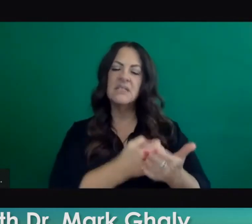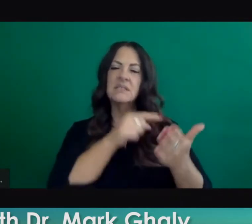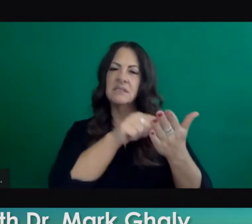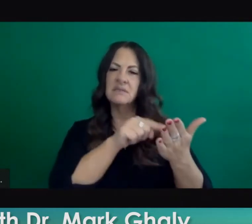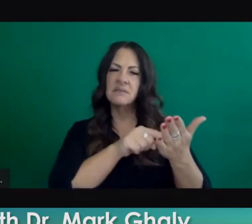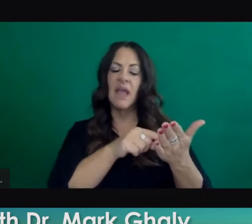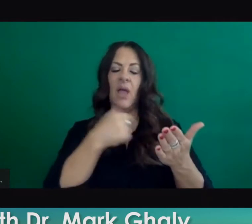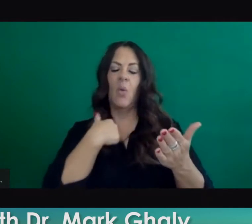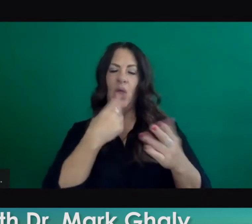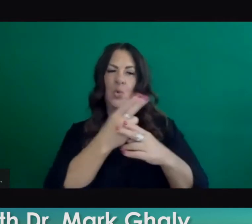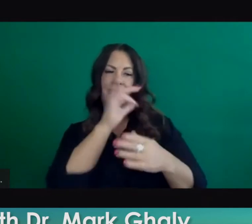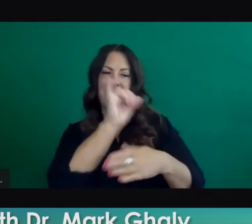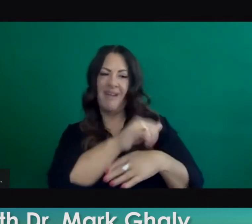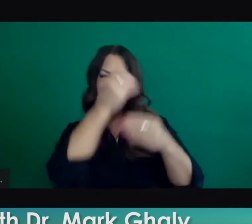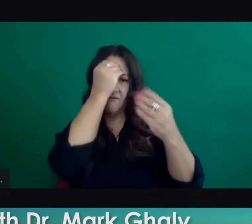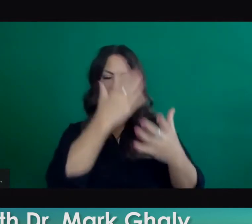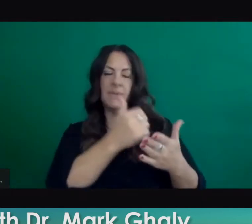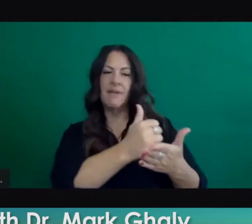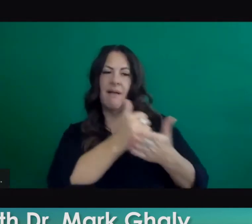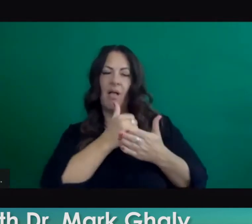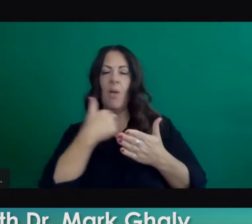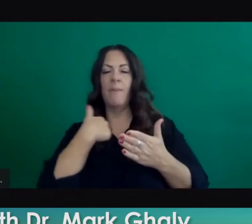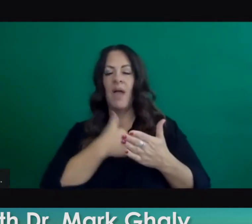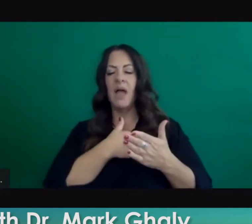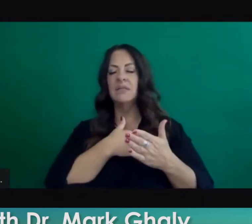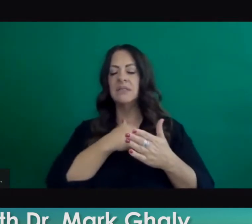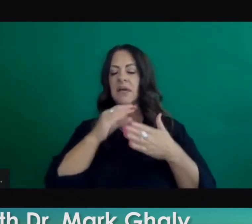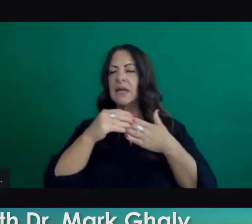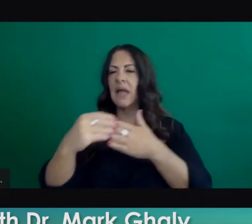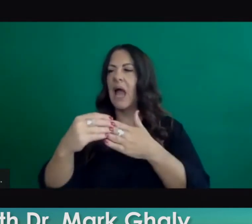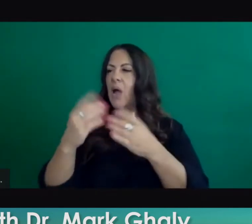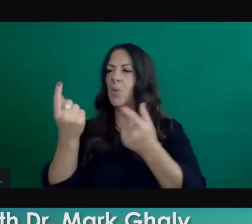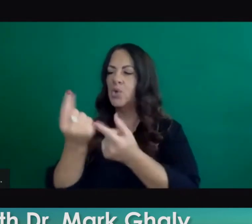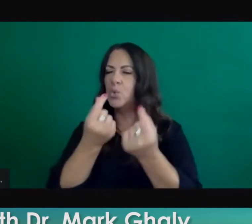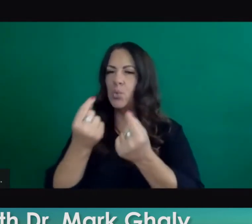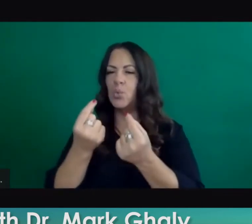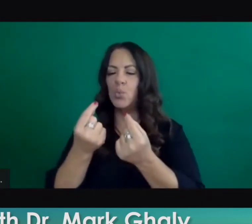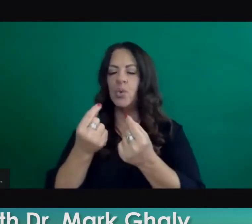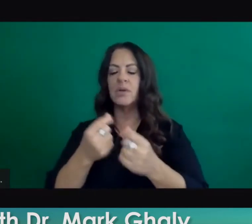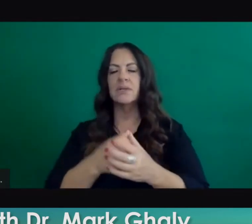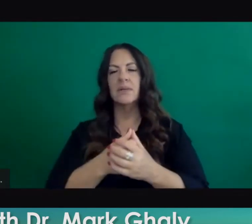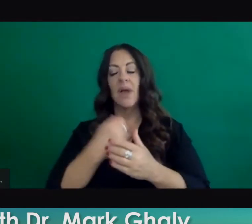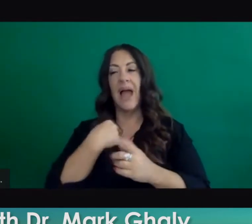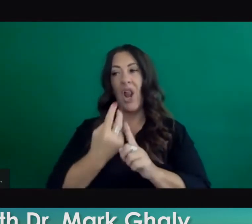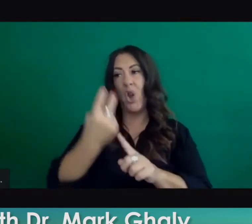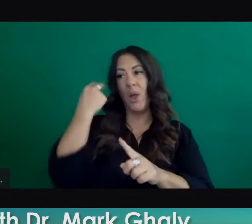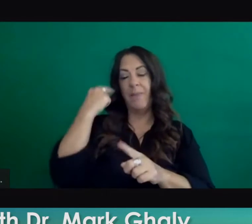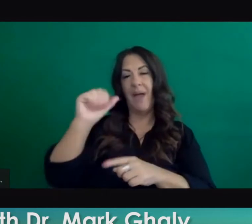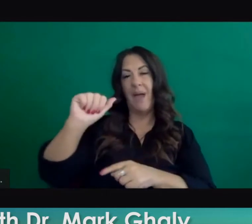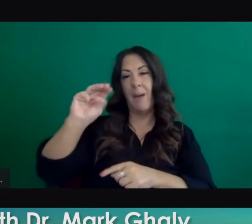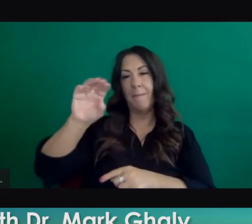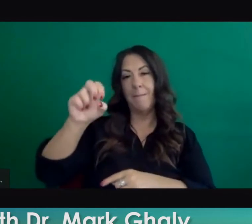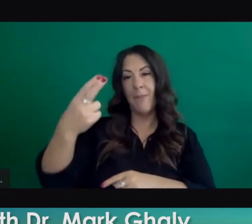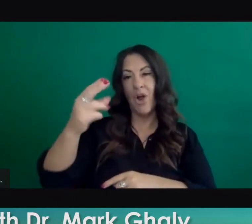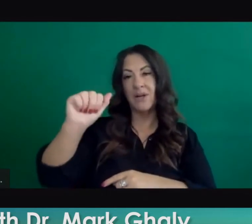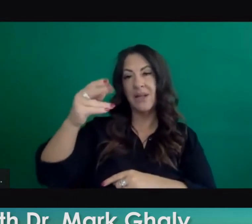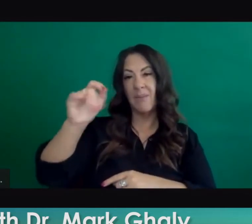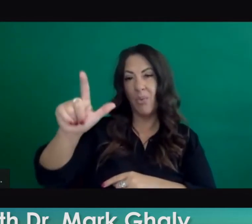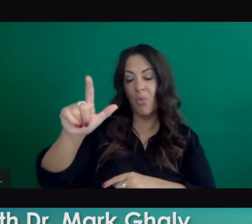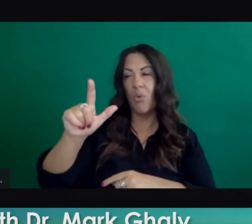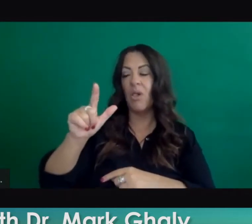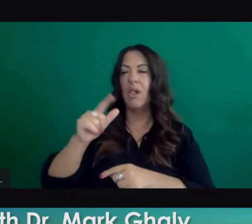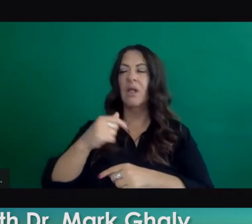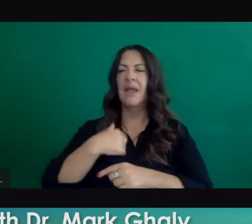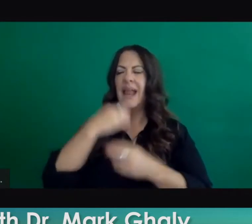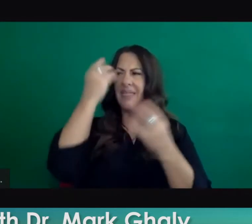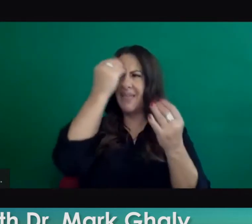learned so much throughout the entire response. When I look back to March and April and some of the messaging, and I think about